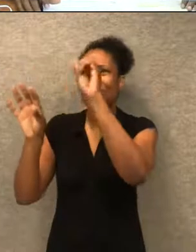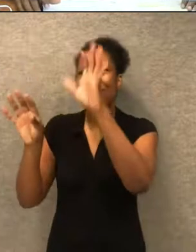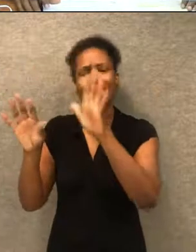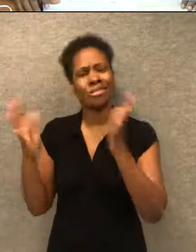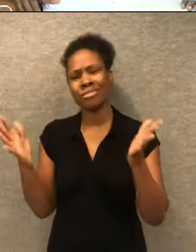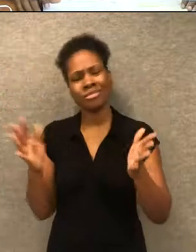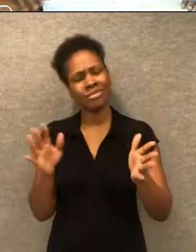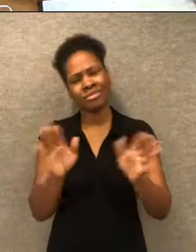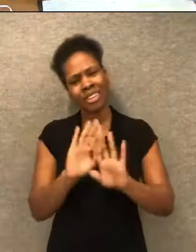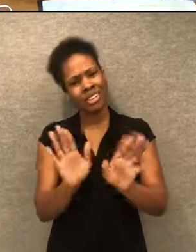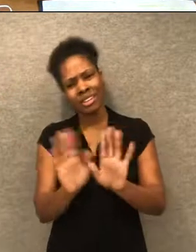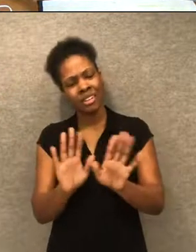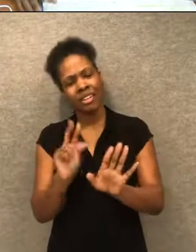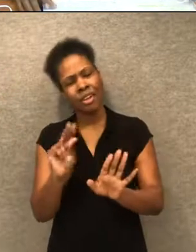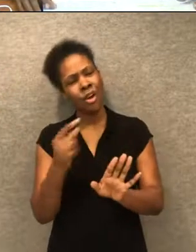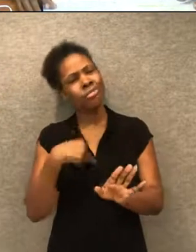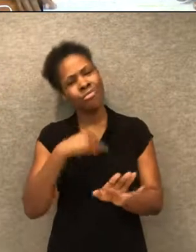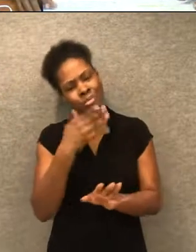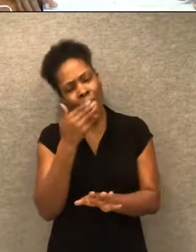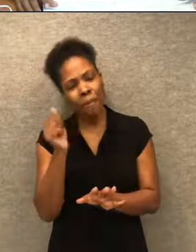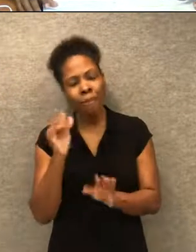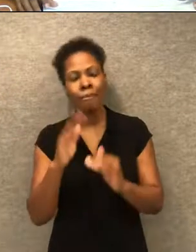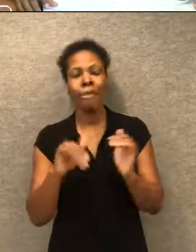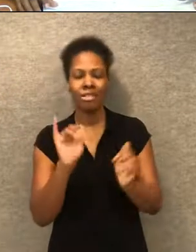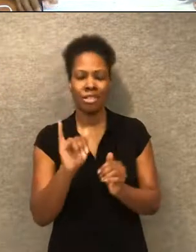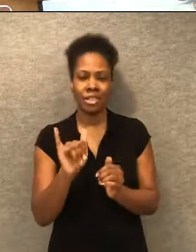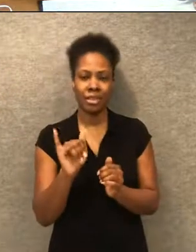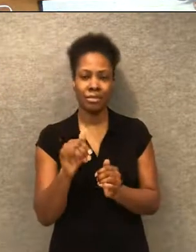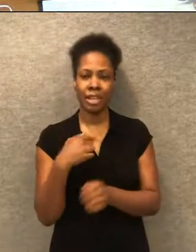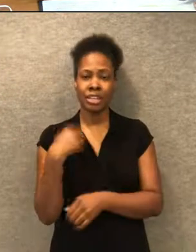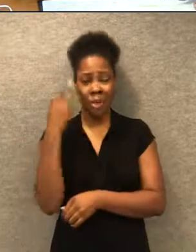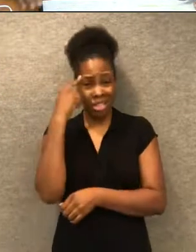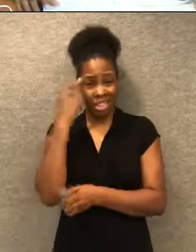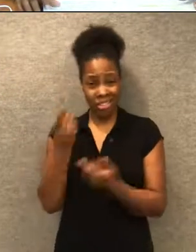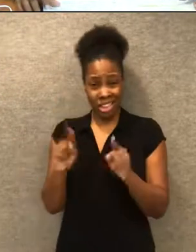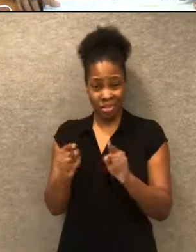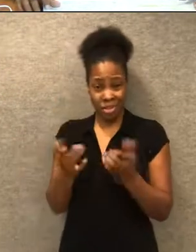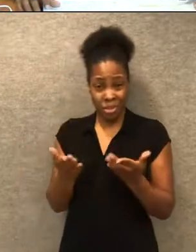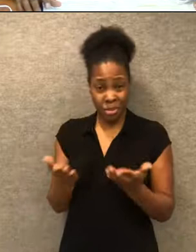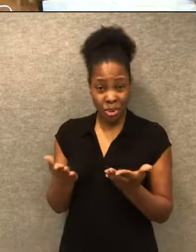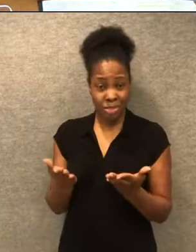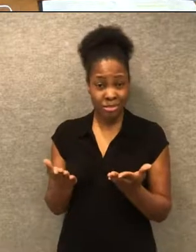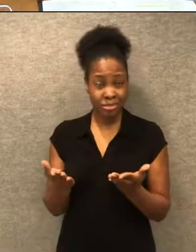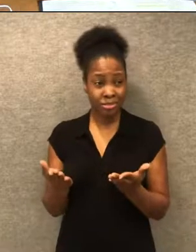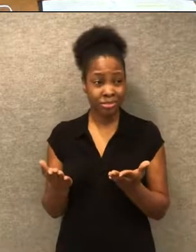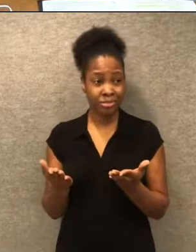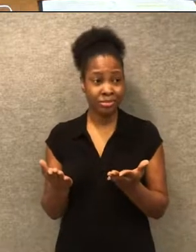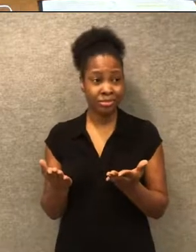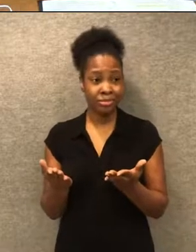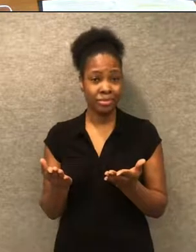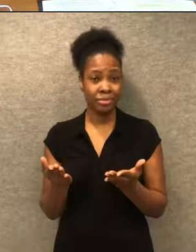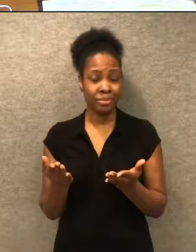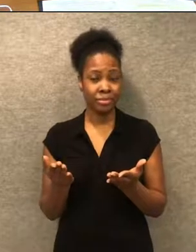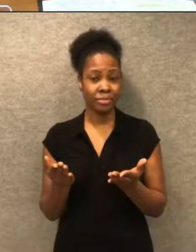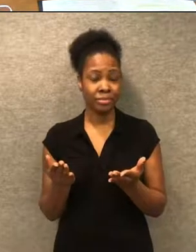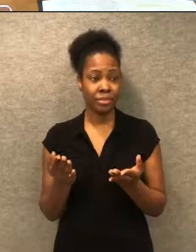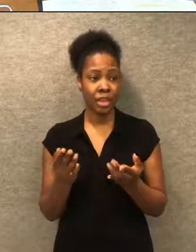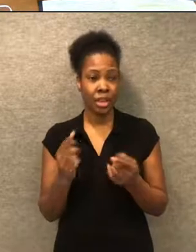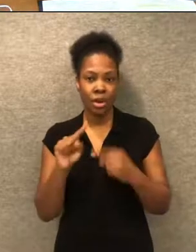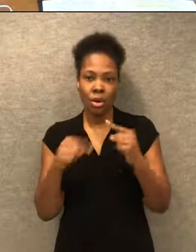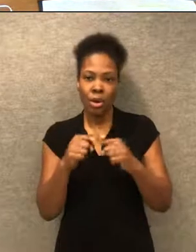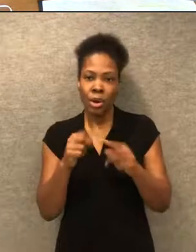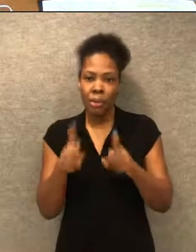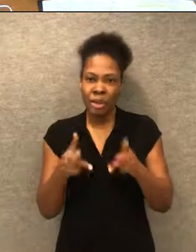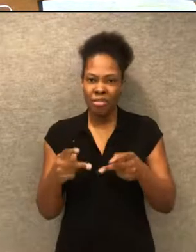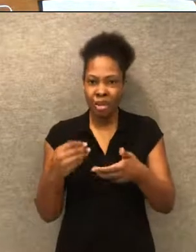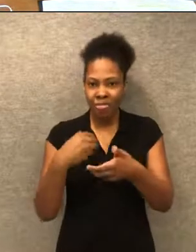that. You know, basically what I think that is happening, and I have to say this with this fireworks, I think that when folks